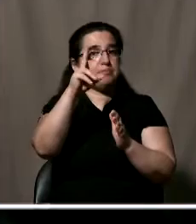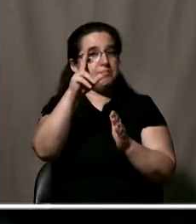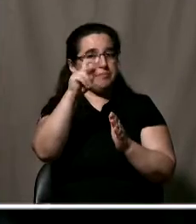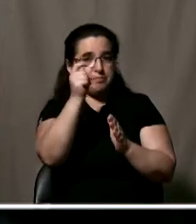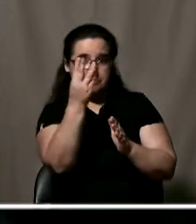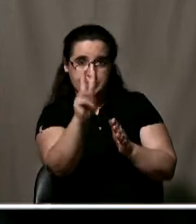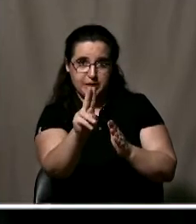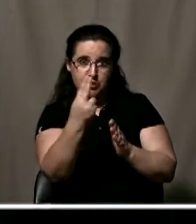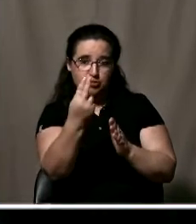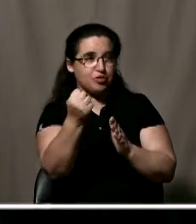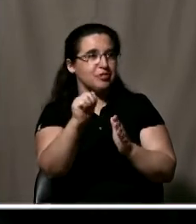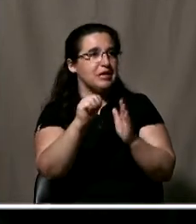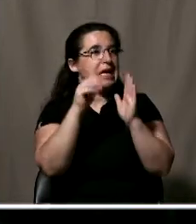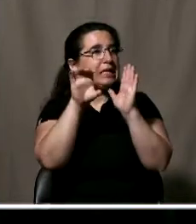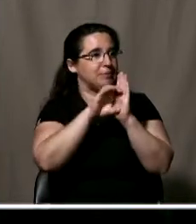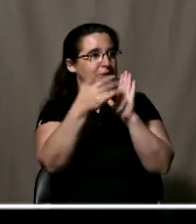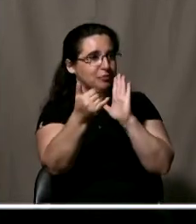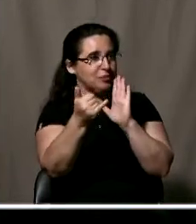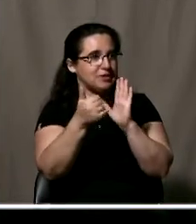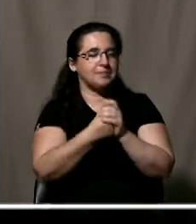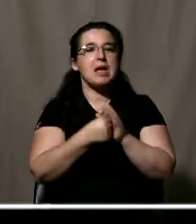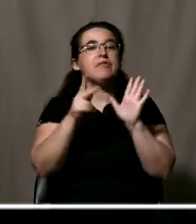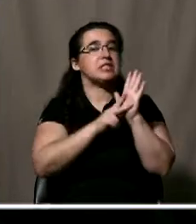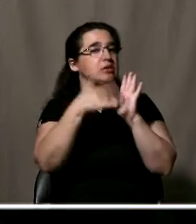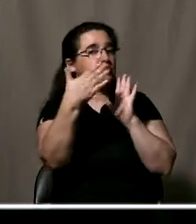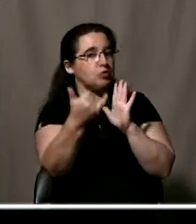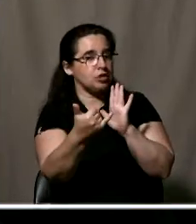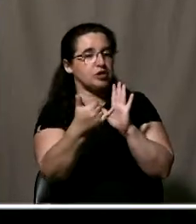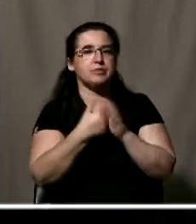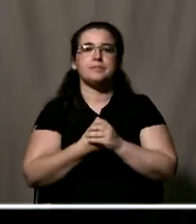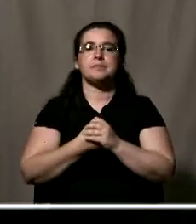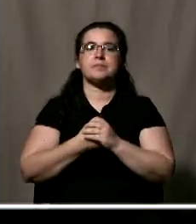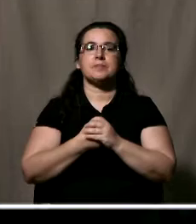2. E vamos ler no versículo 2. The prescription is so